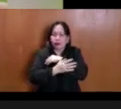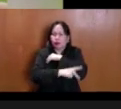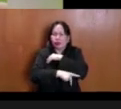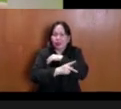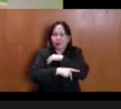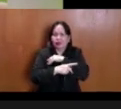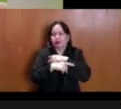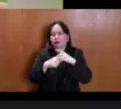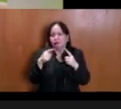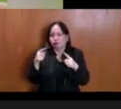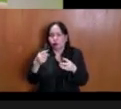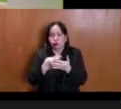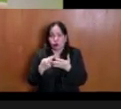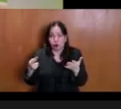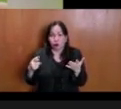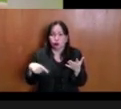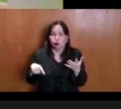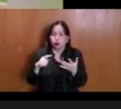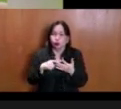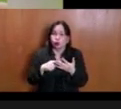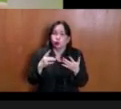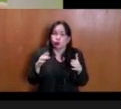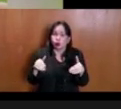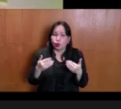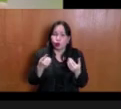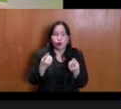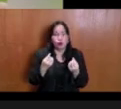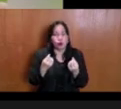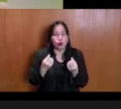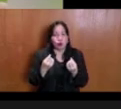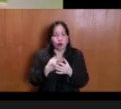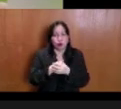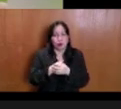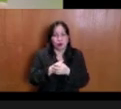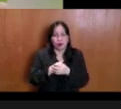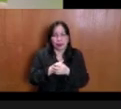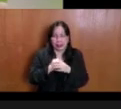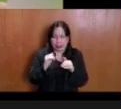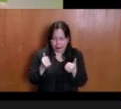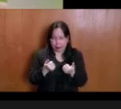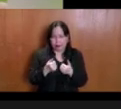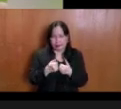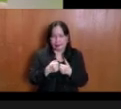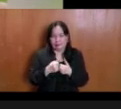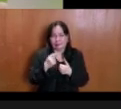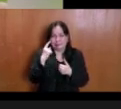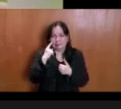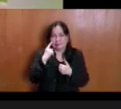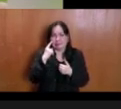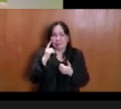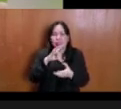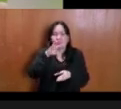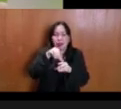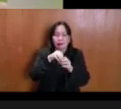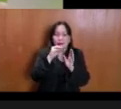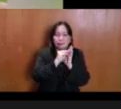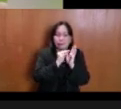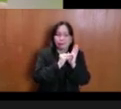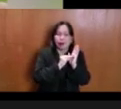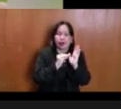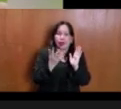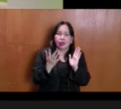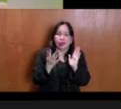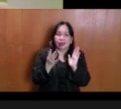Again, what would be the necessary mechanism to address that? We put that as part of our energy